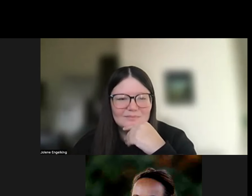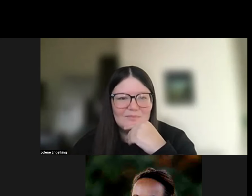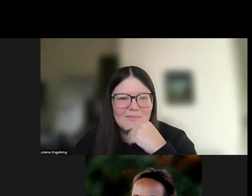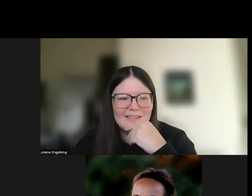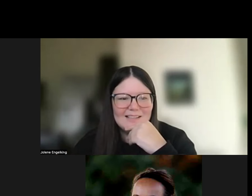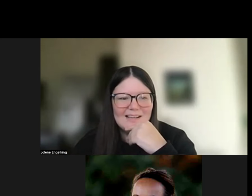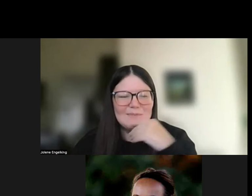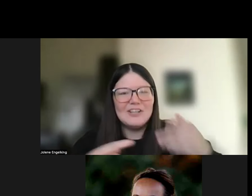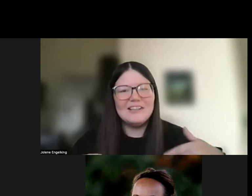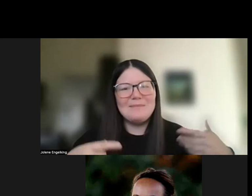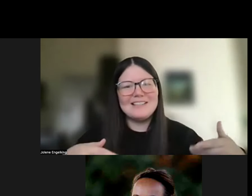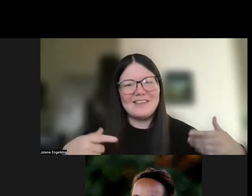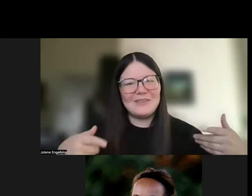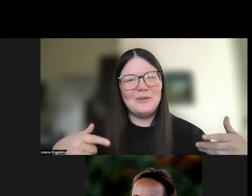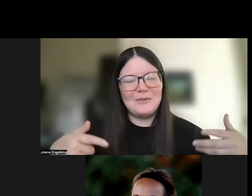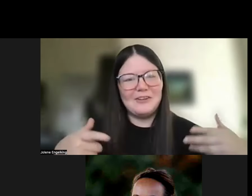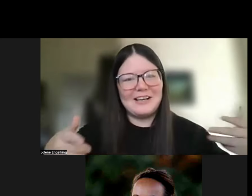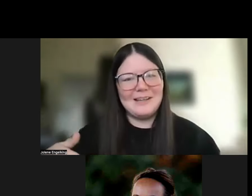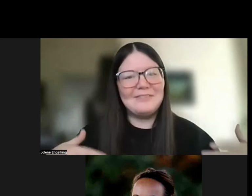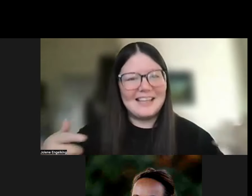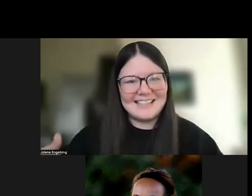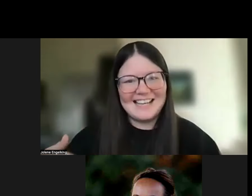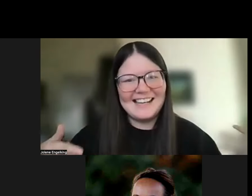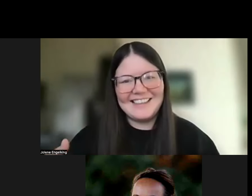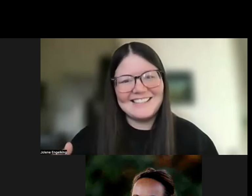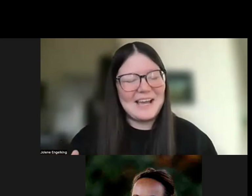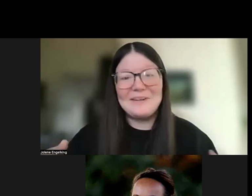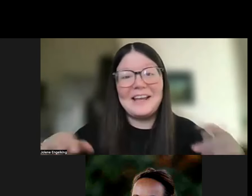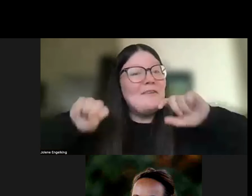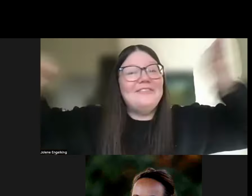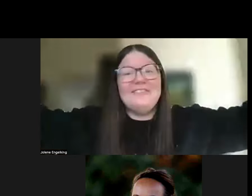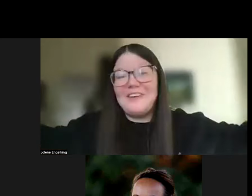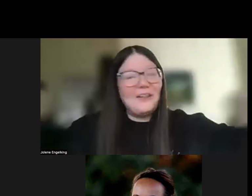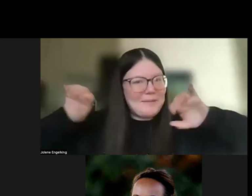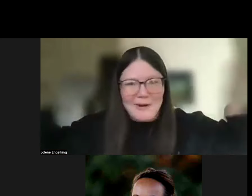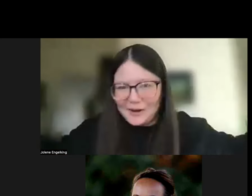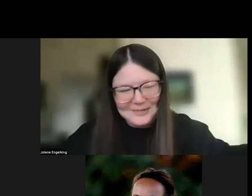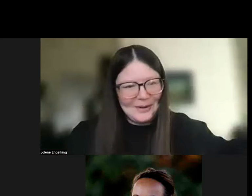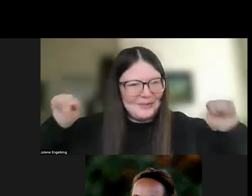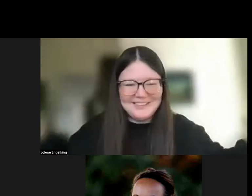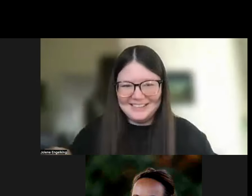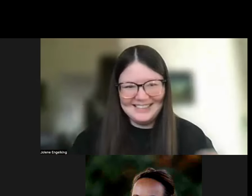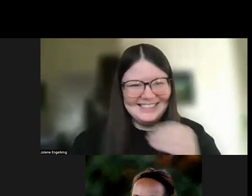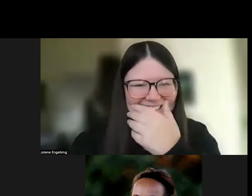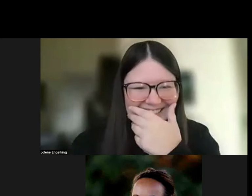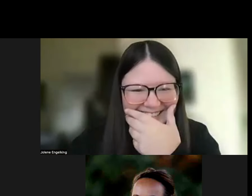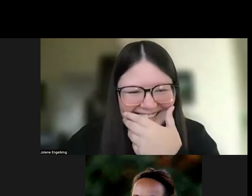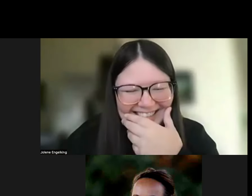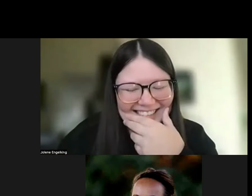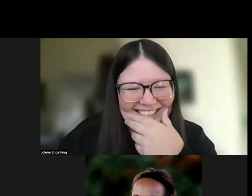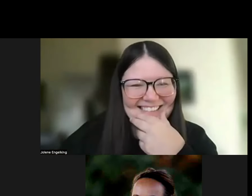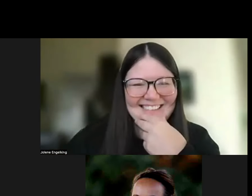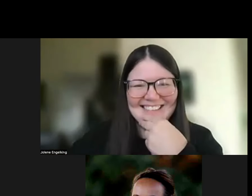busy. Yeah. I'm chuckling because of like the whole, like we all talking about like flight anxiety and things like that. We're like, I know. falling apart. I